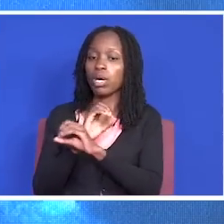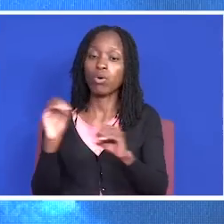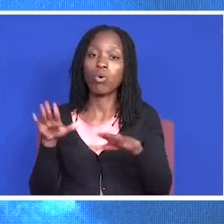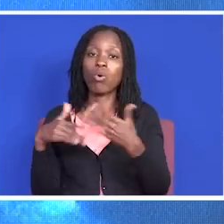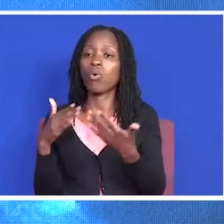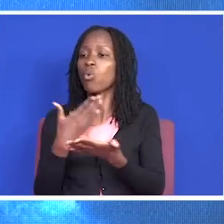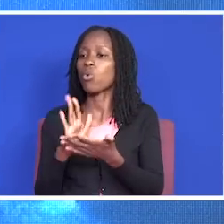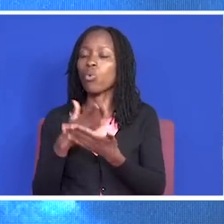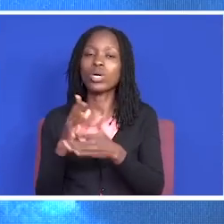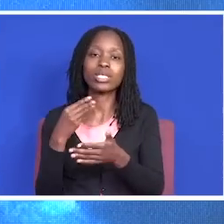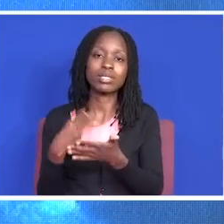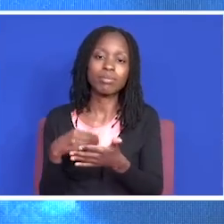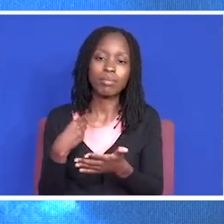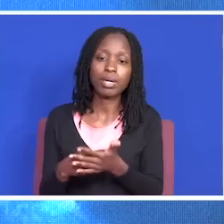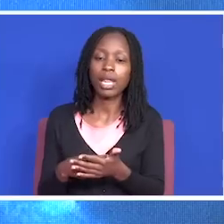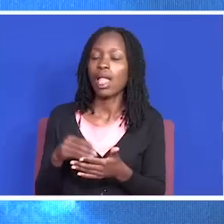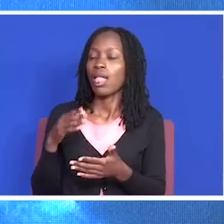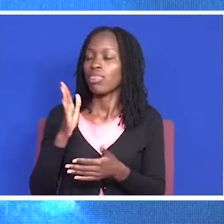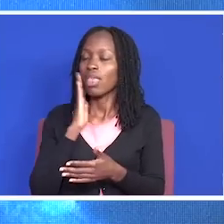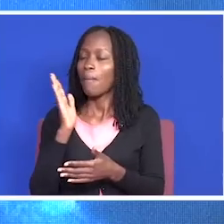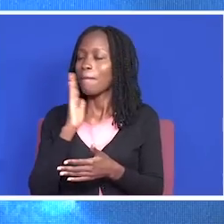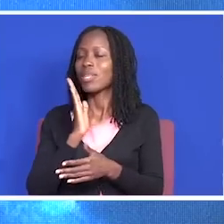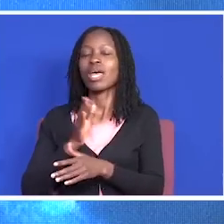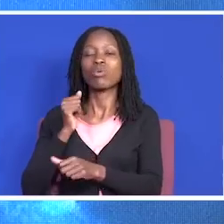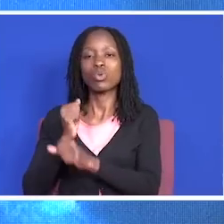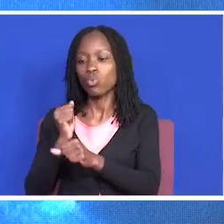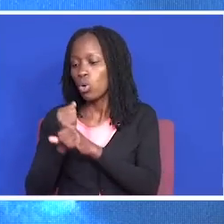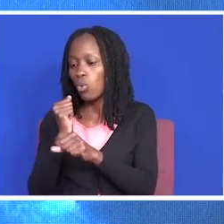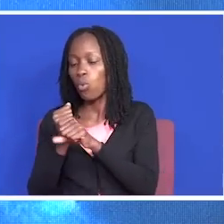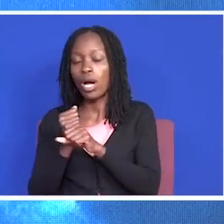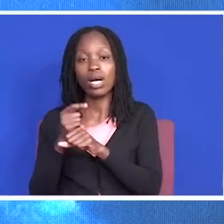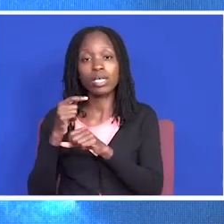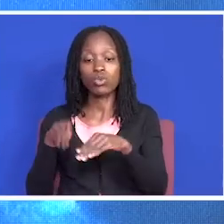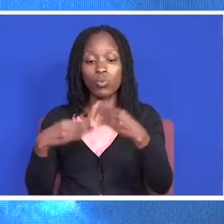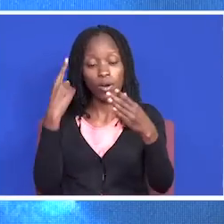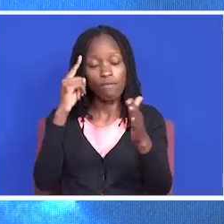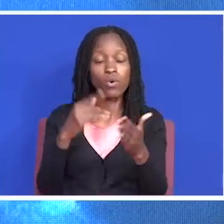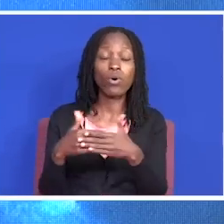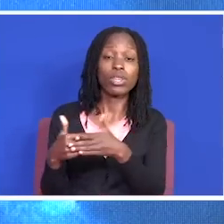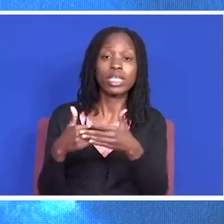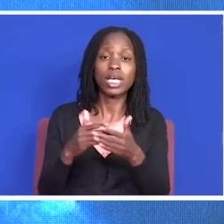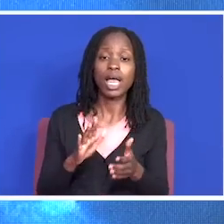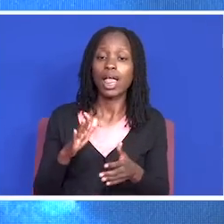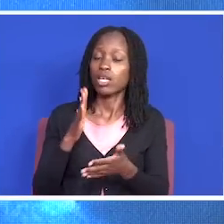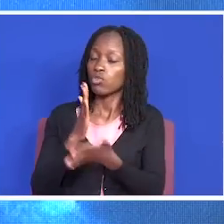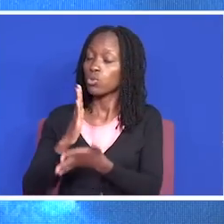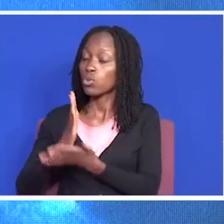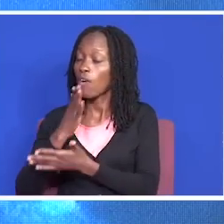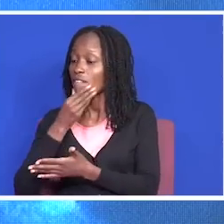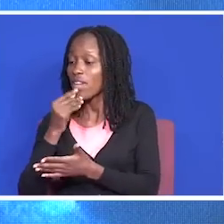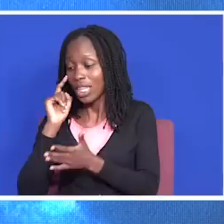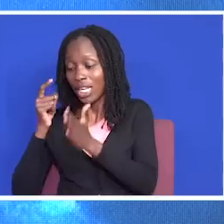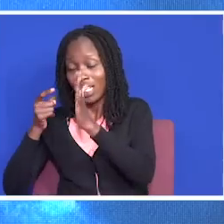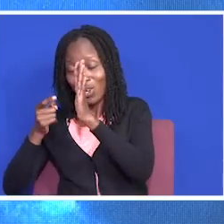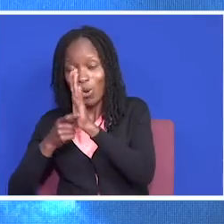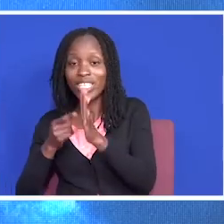they waste their money, the mother has to foot all the bills. So they are fathers, yes. They have acknowledged the fatherhood and